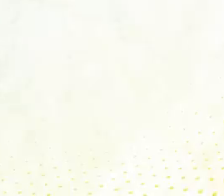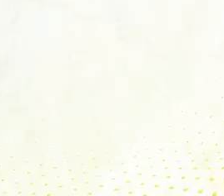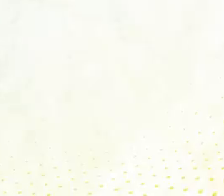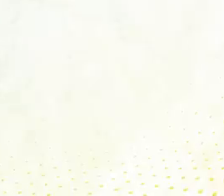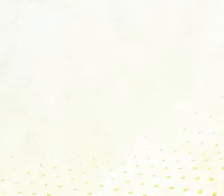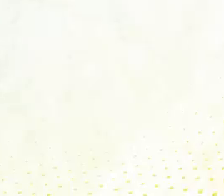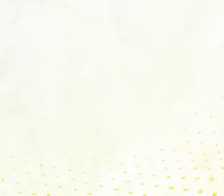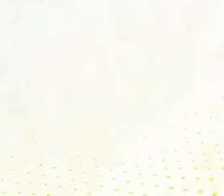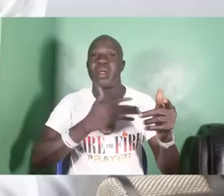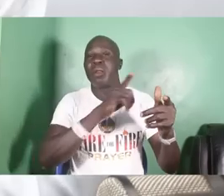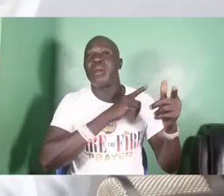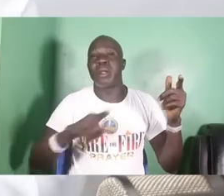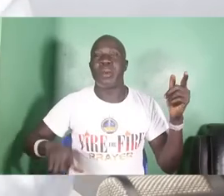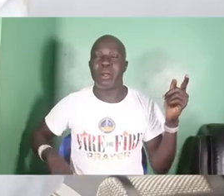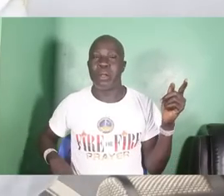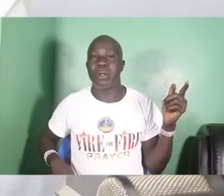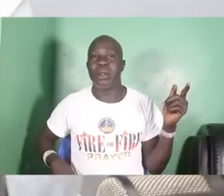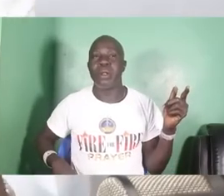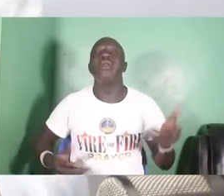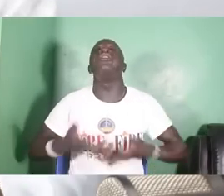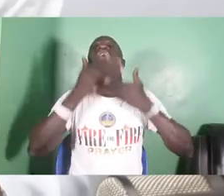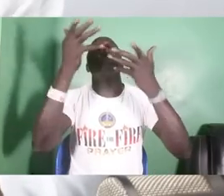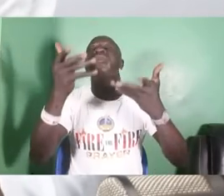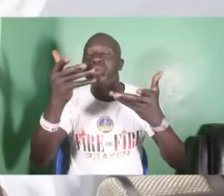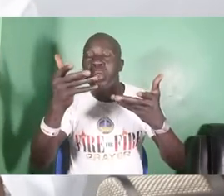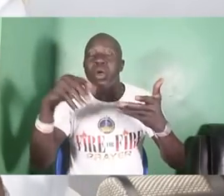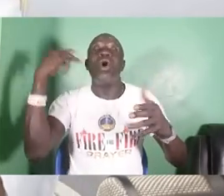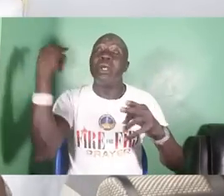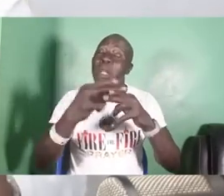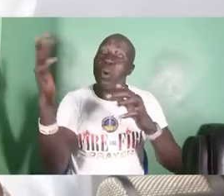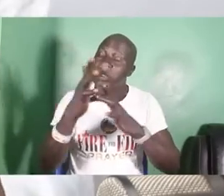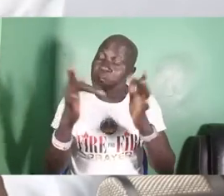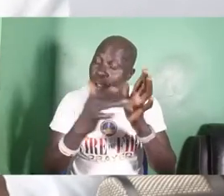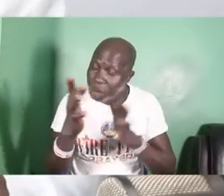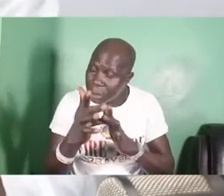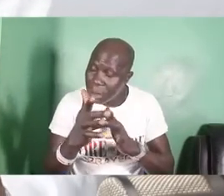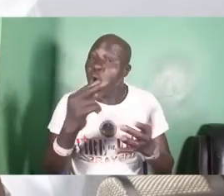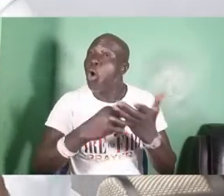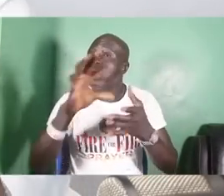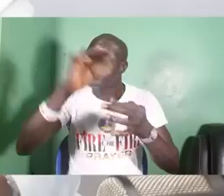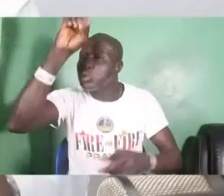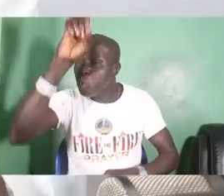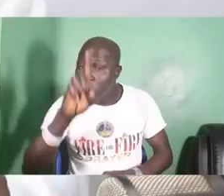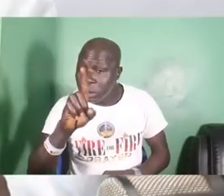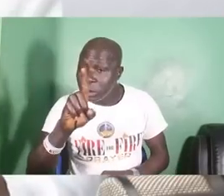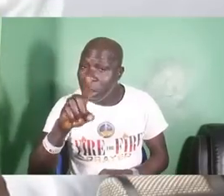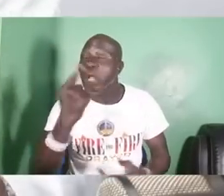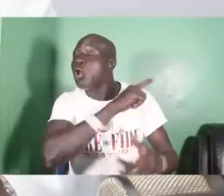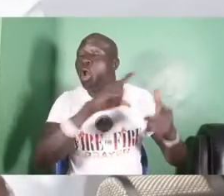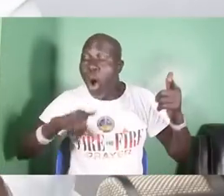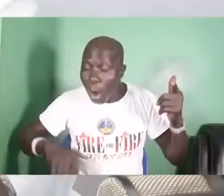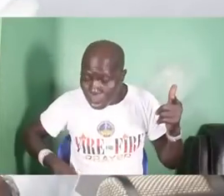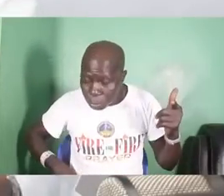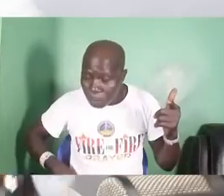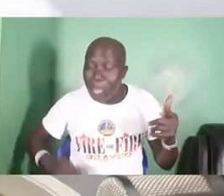daddy, would well. Jesus' name alone, you will shout. Oh, quite yes, the name of Jesus, and my neck, Holy Spirit, was. Oh, no, why?